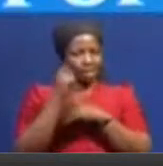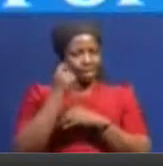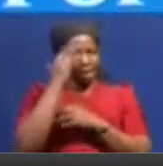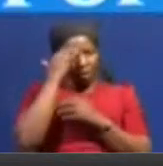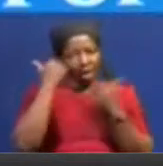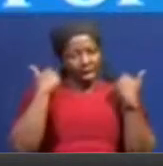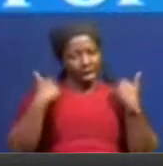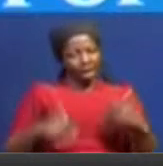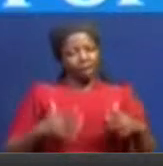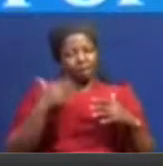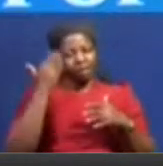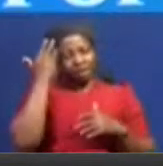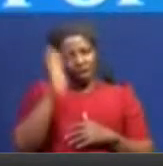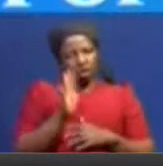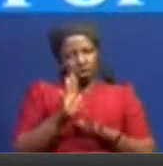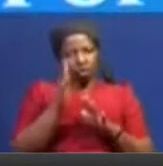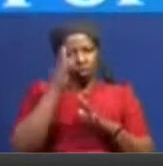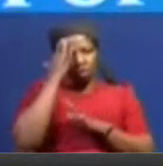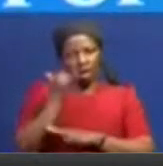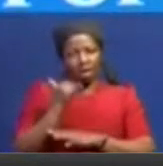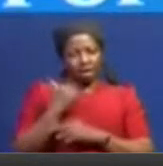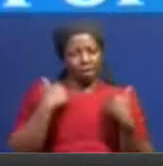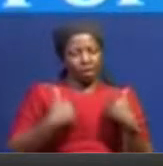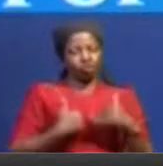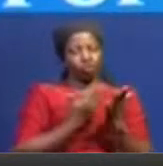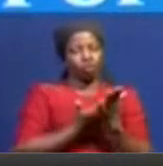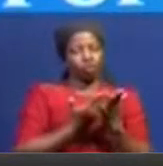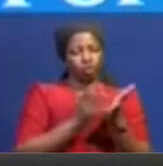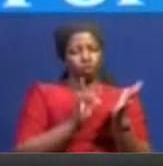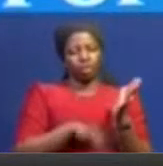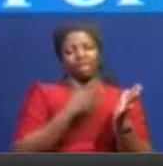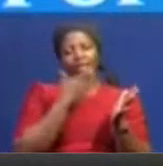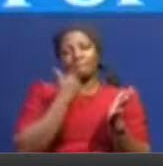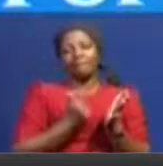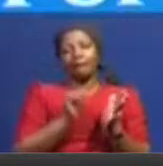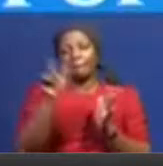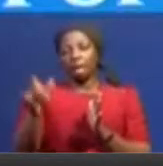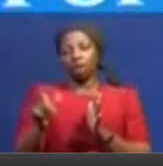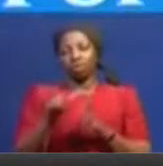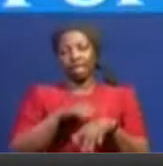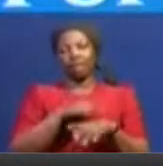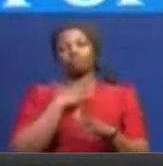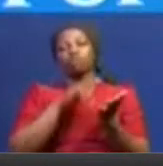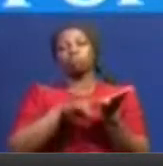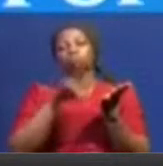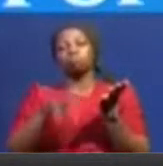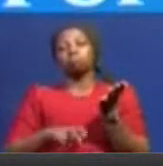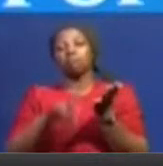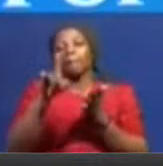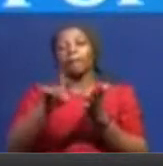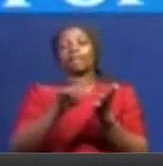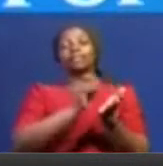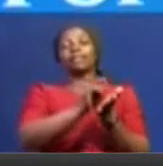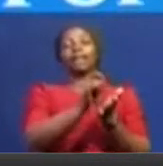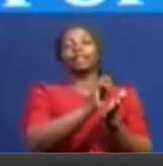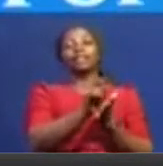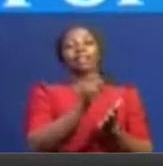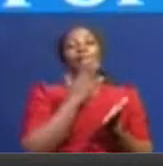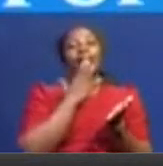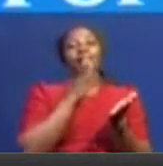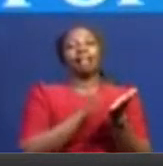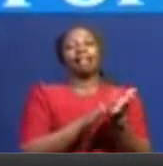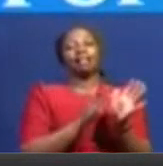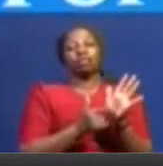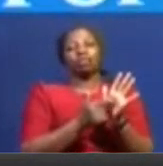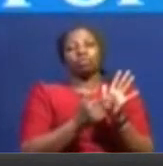be proposing that it is put in writing. Why have I left? Why don't I agree with this process? So that all